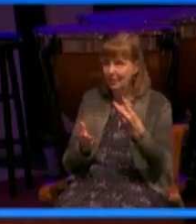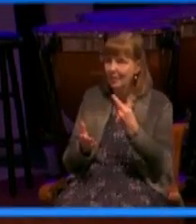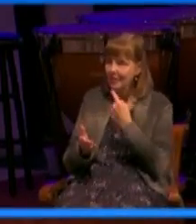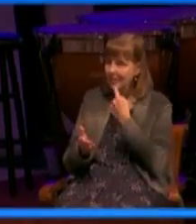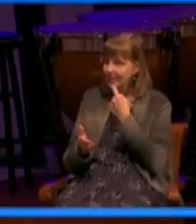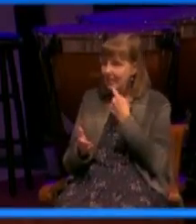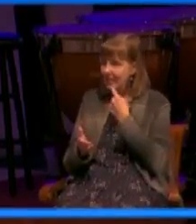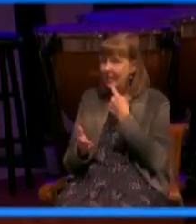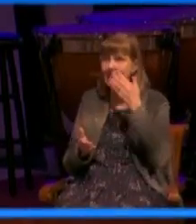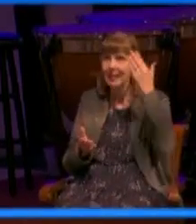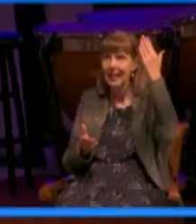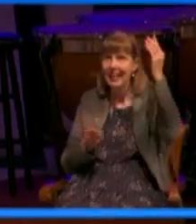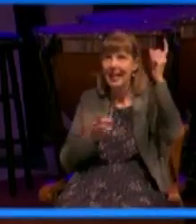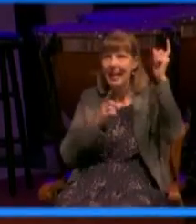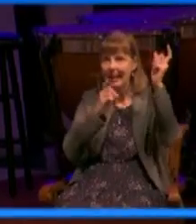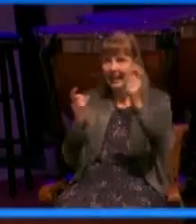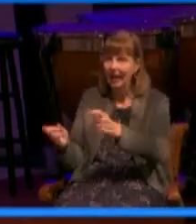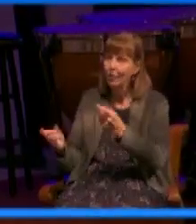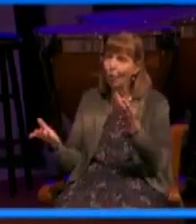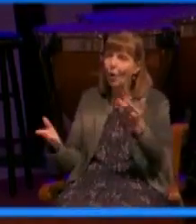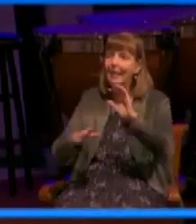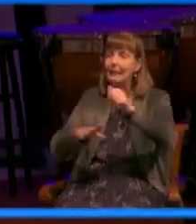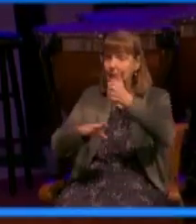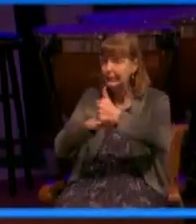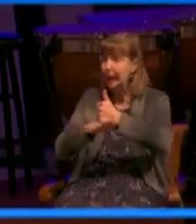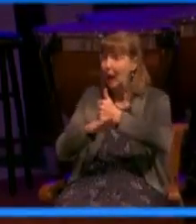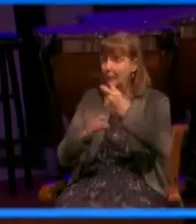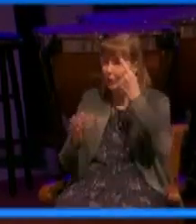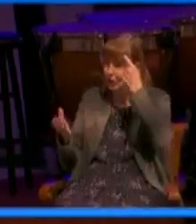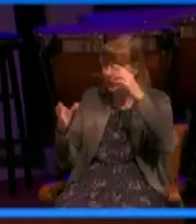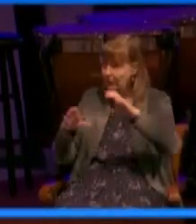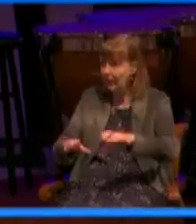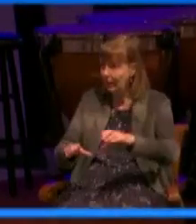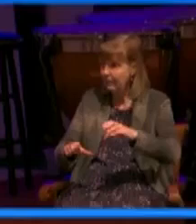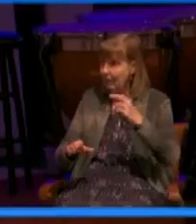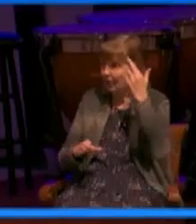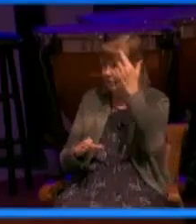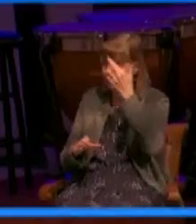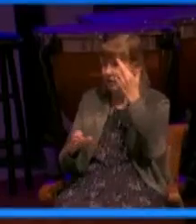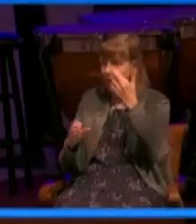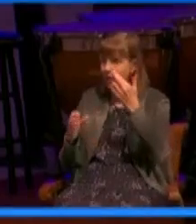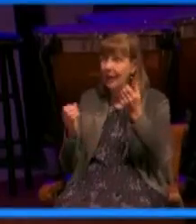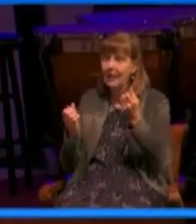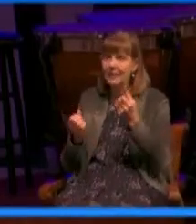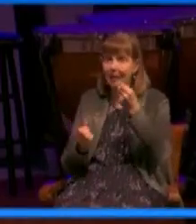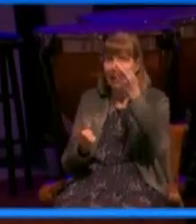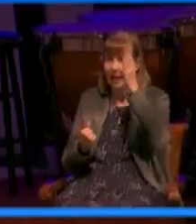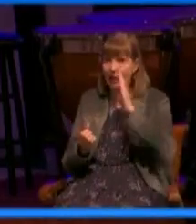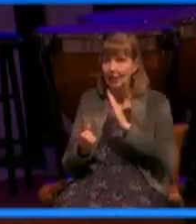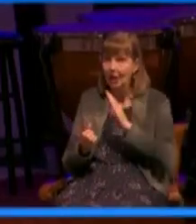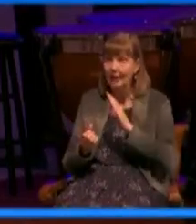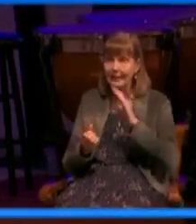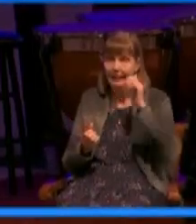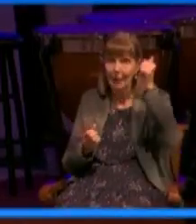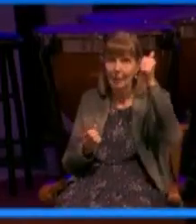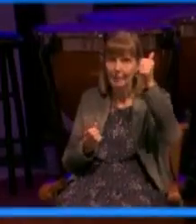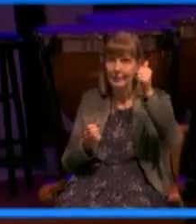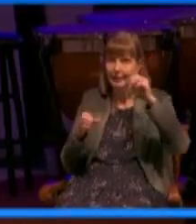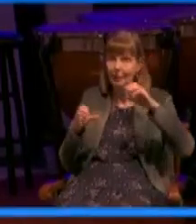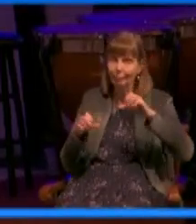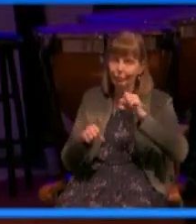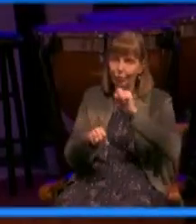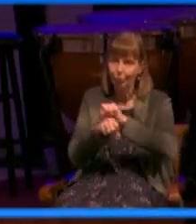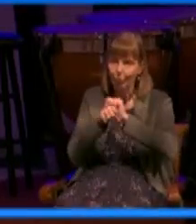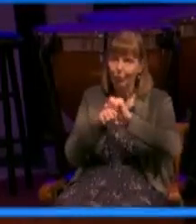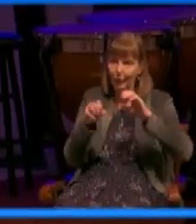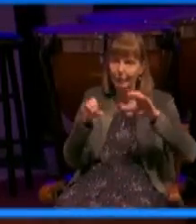a covenant, or he made a covenant. You realize that all the work is on God's side of this promise, right? I'll make you a nation.